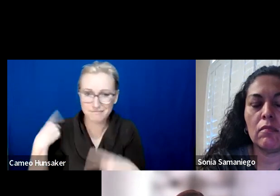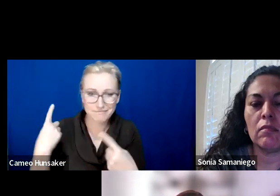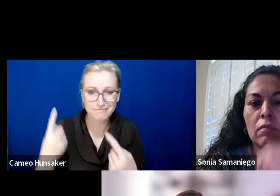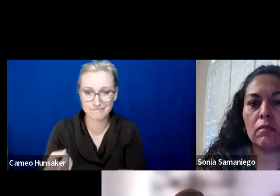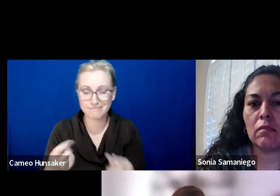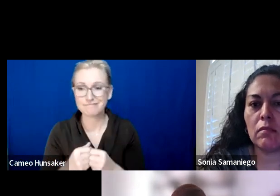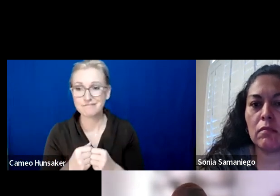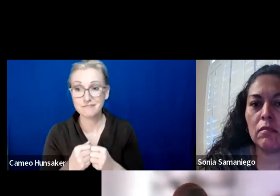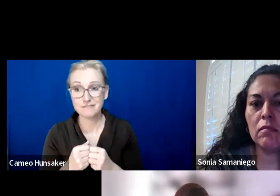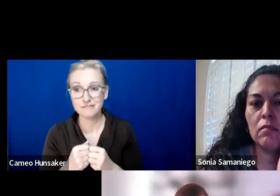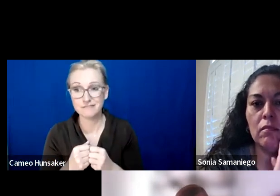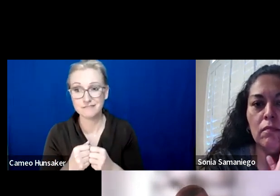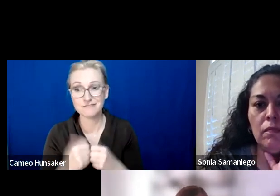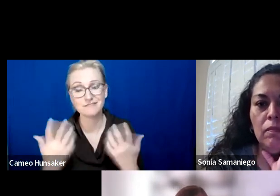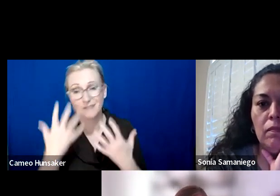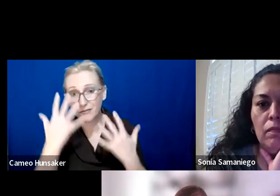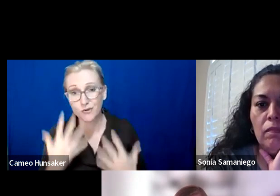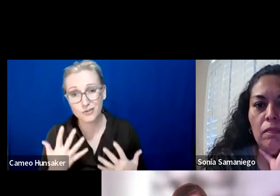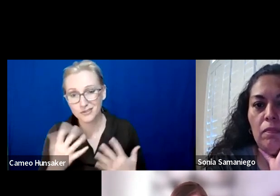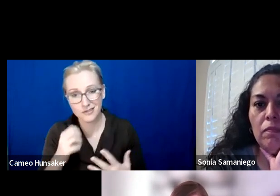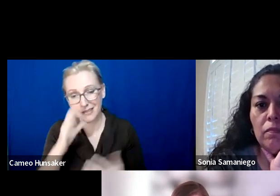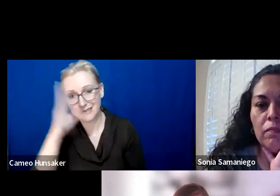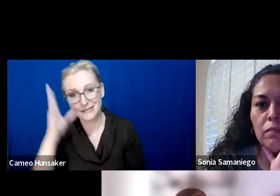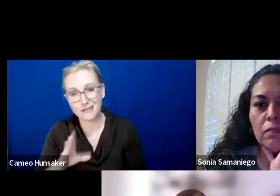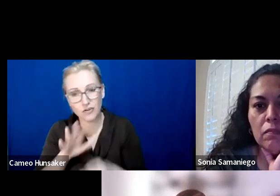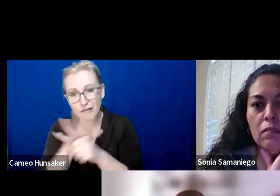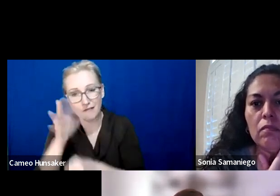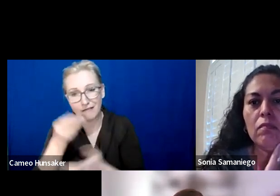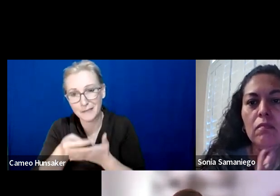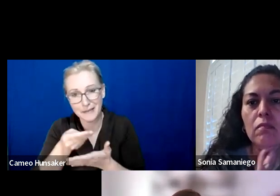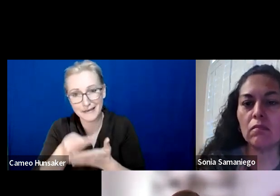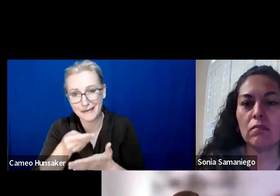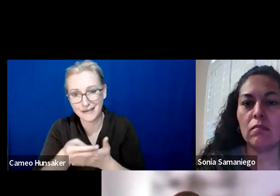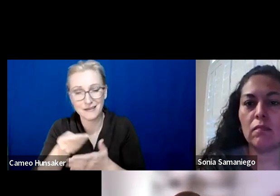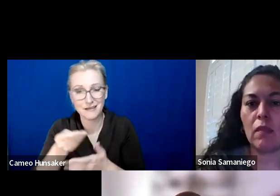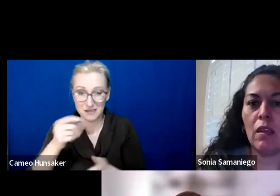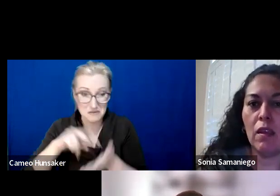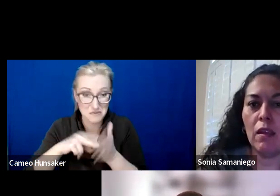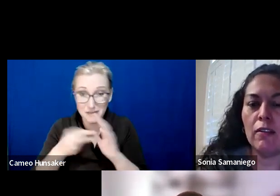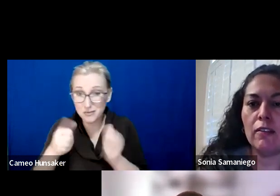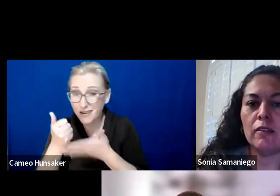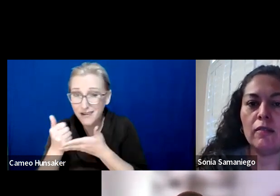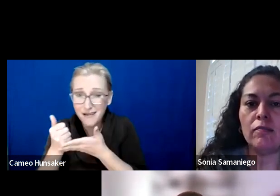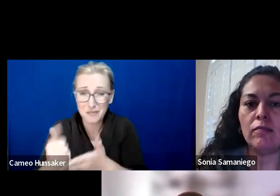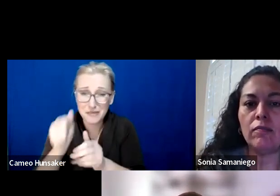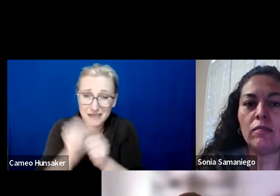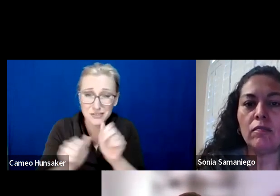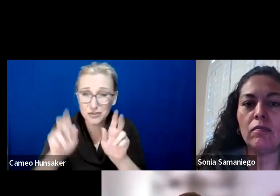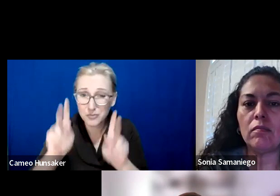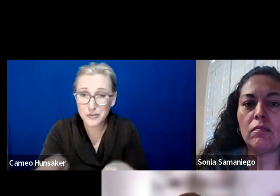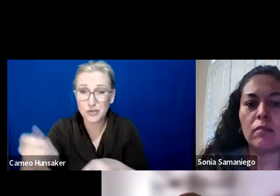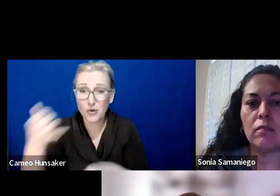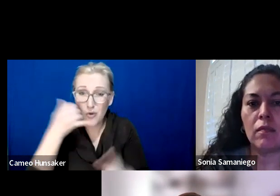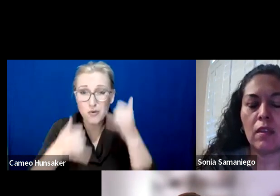But it's unfortunately not enough for us to help every single person who calls us and is looking for representation.